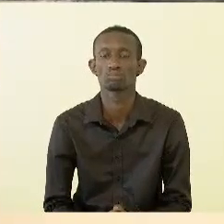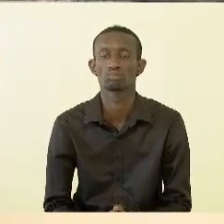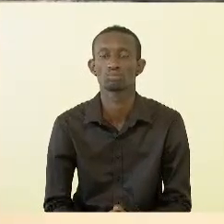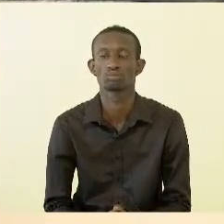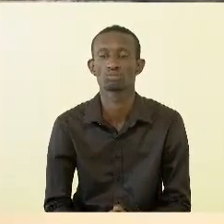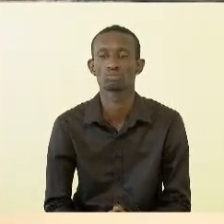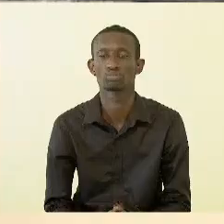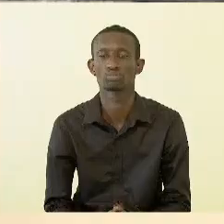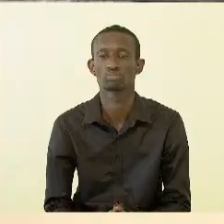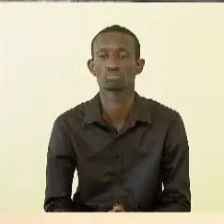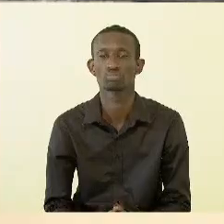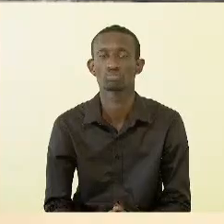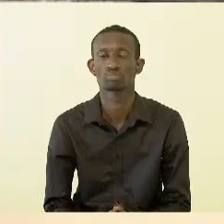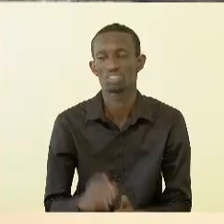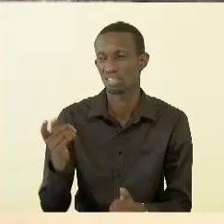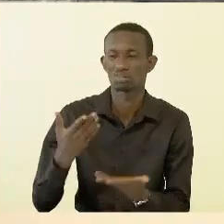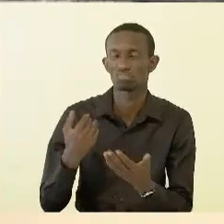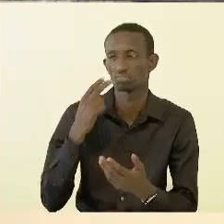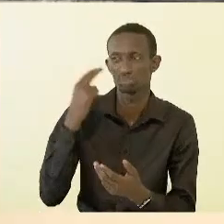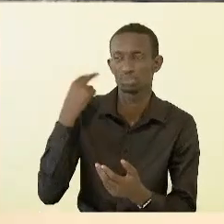just remove this.